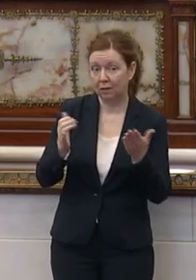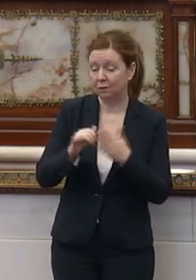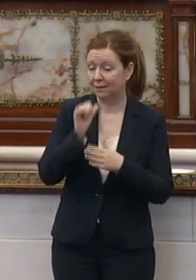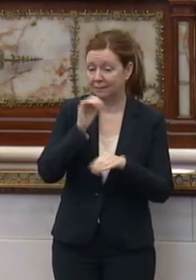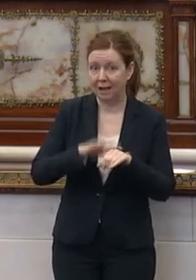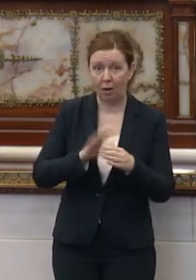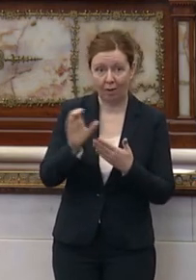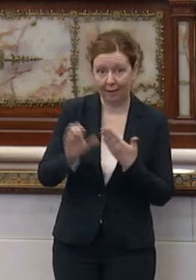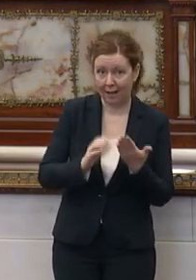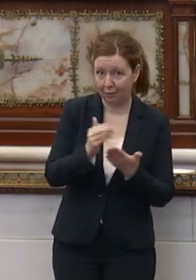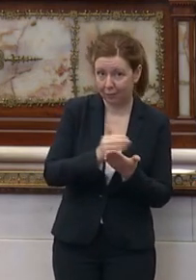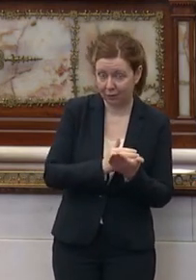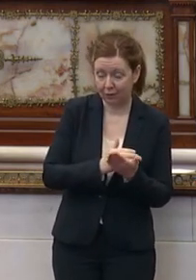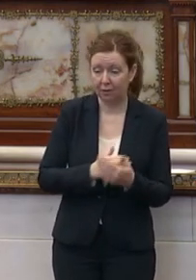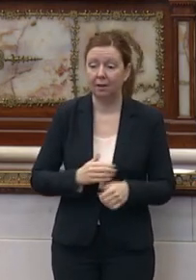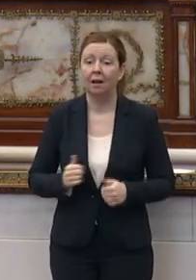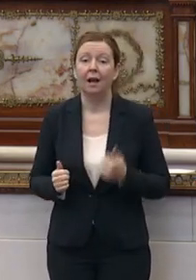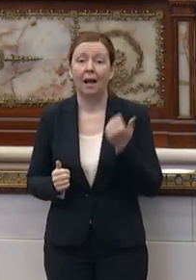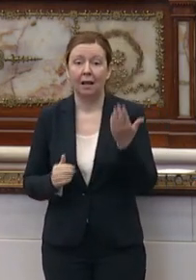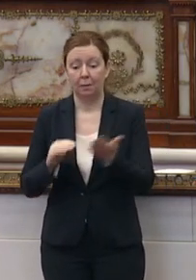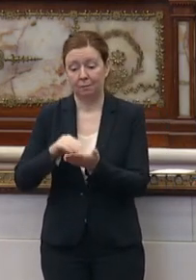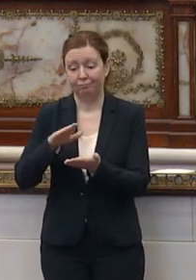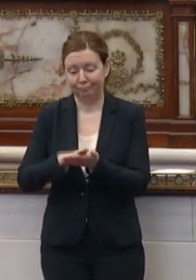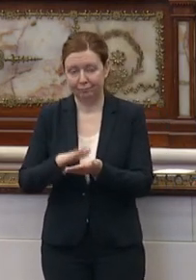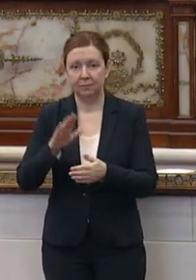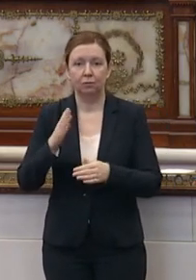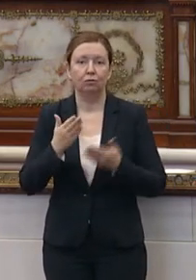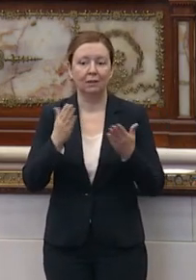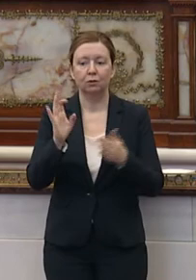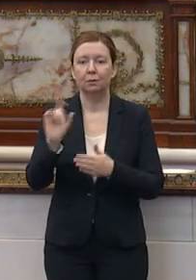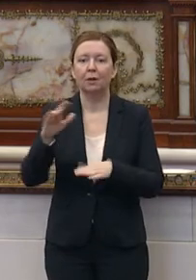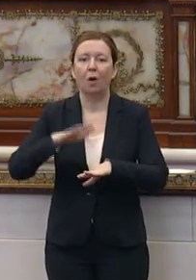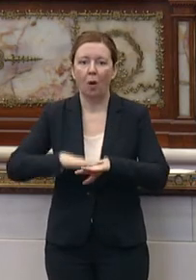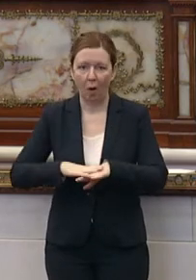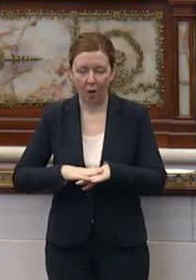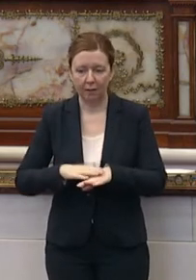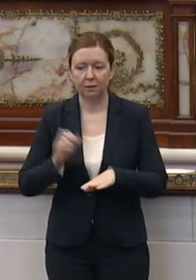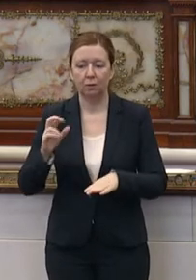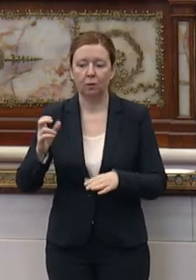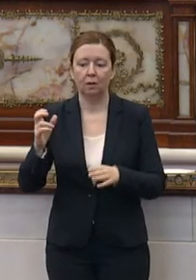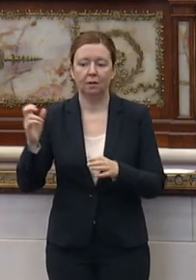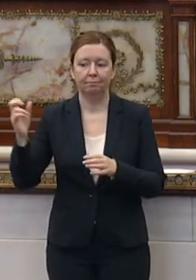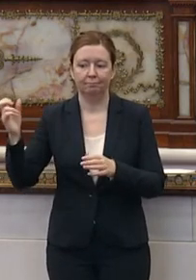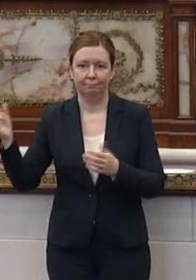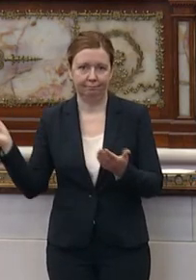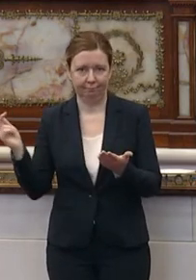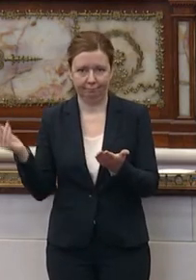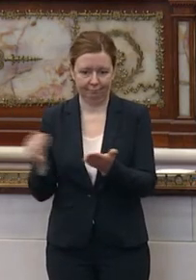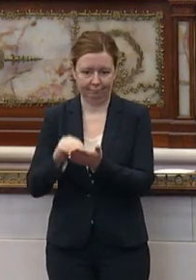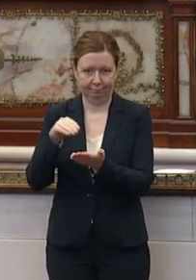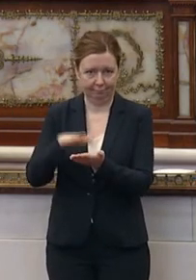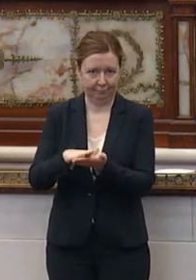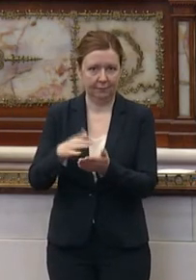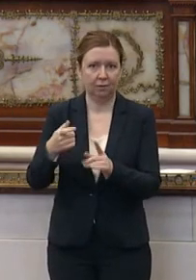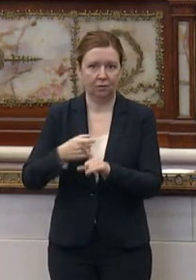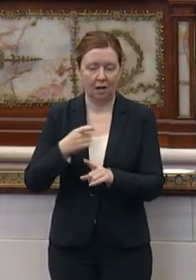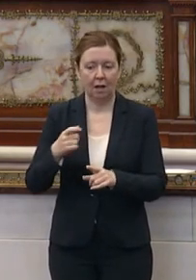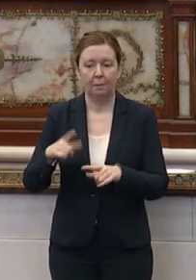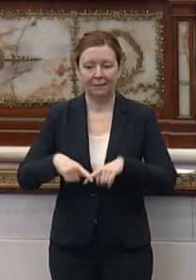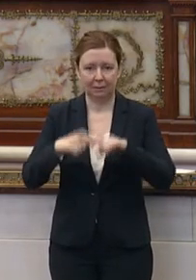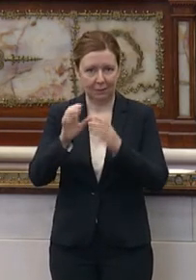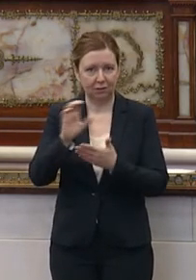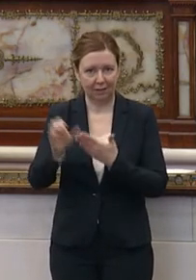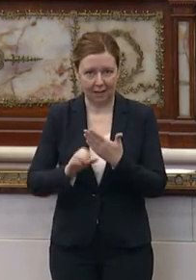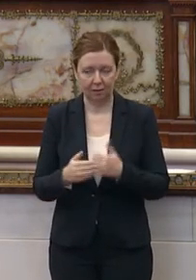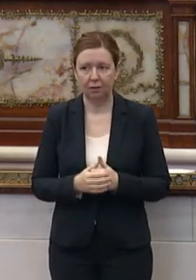is not on the calendar, and a motion placing a bill or resolution on or returning a bill or resolution from the